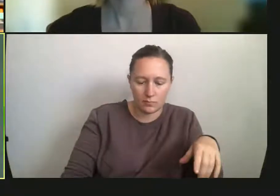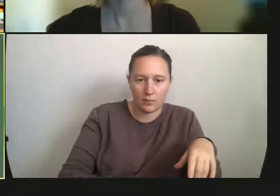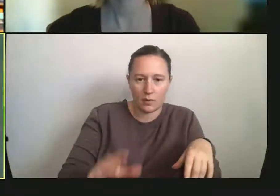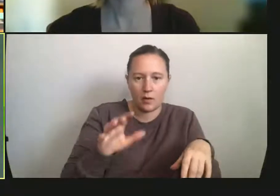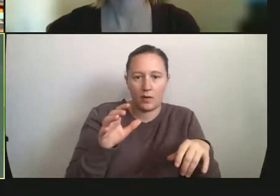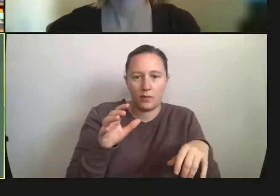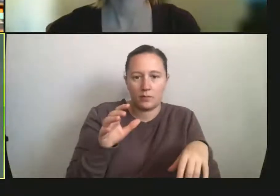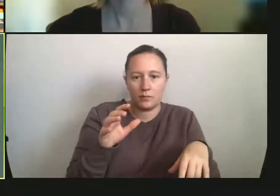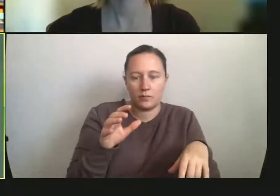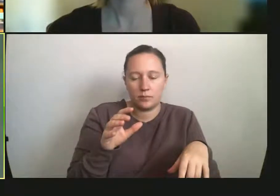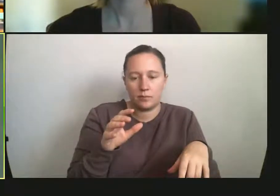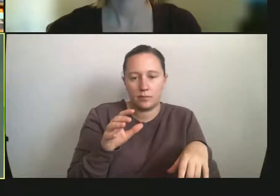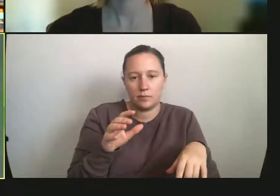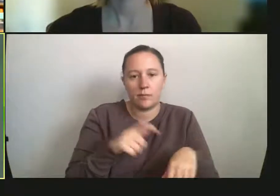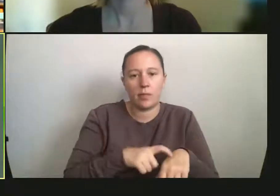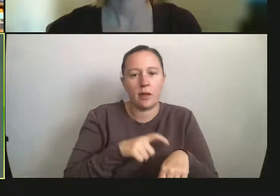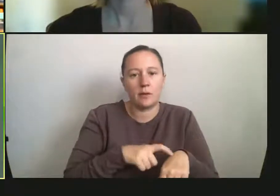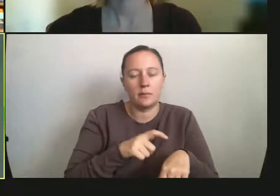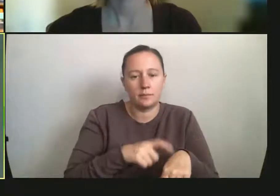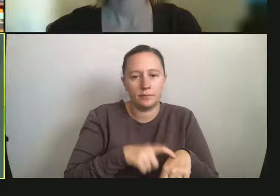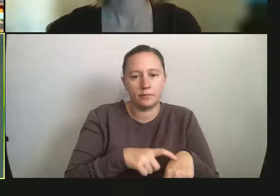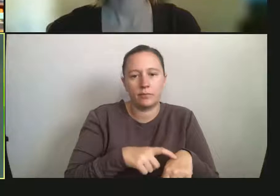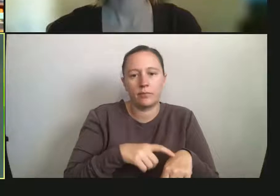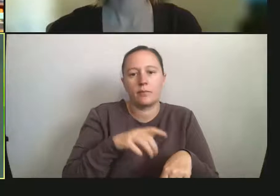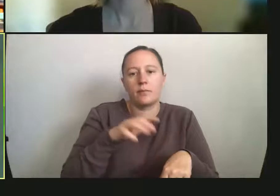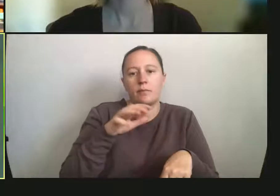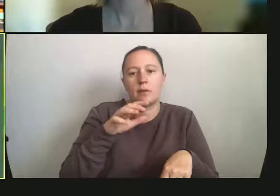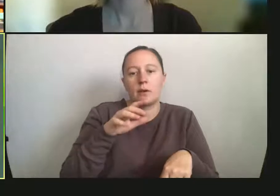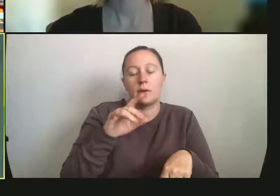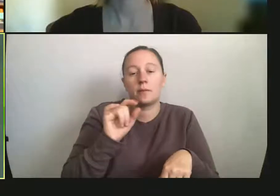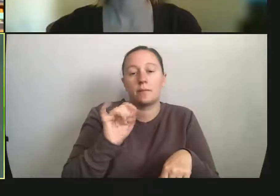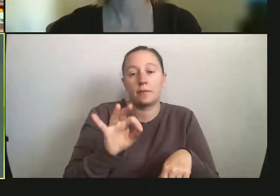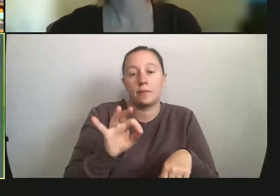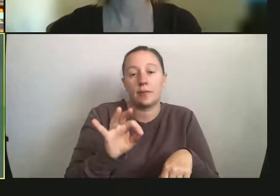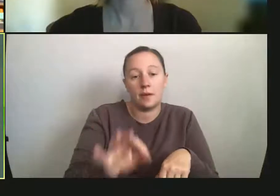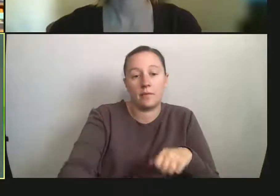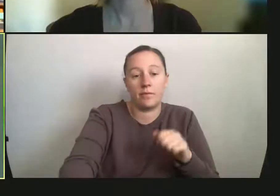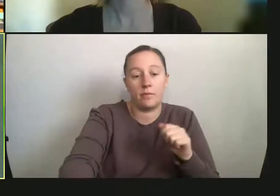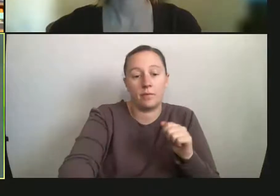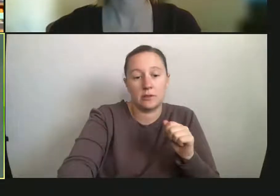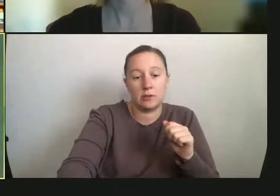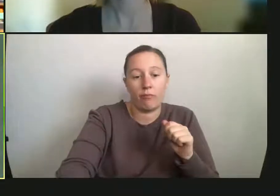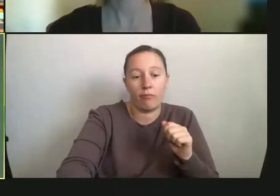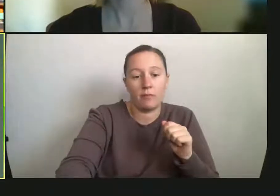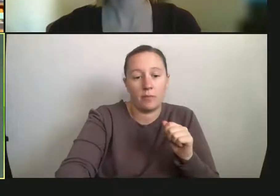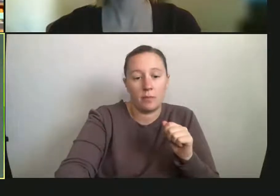but my publication is in preparation, can I delay my data sharing?